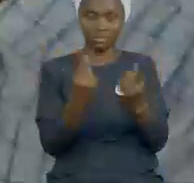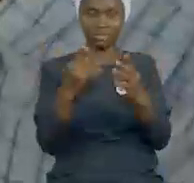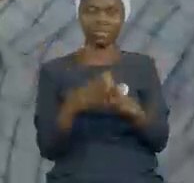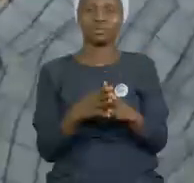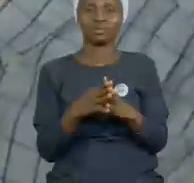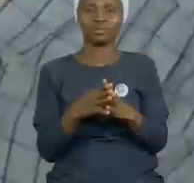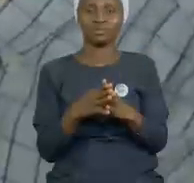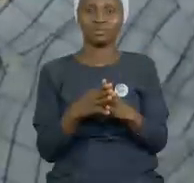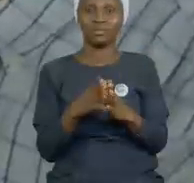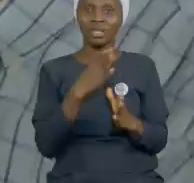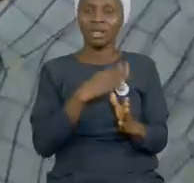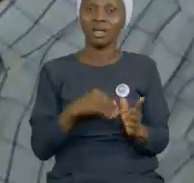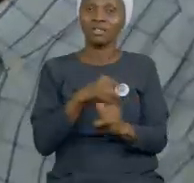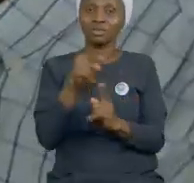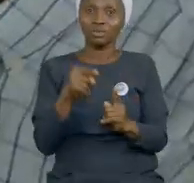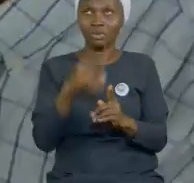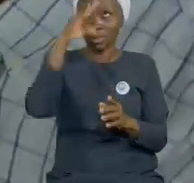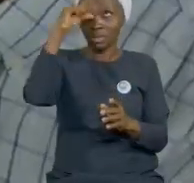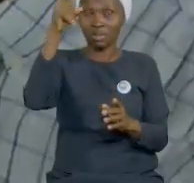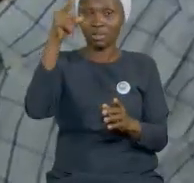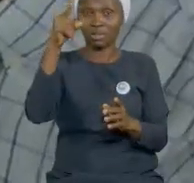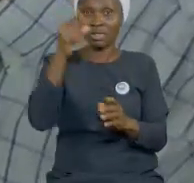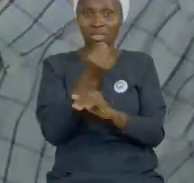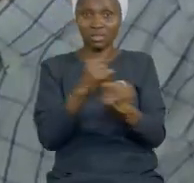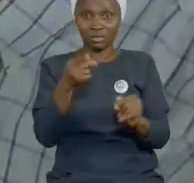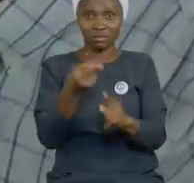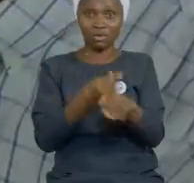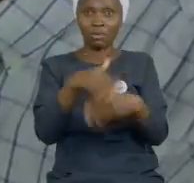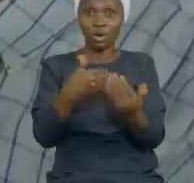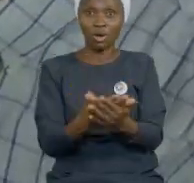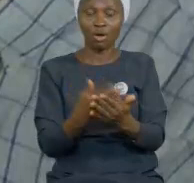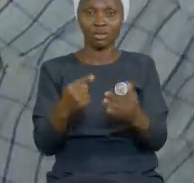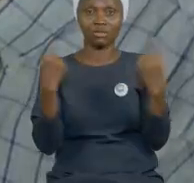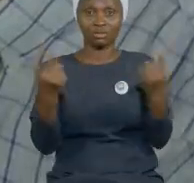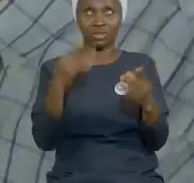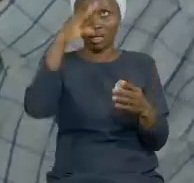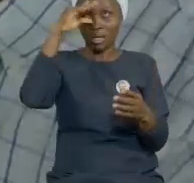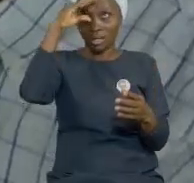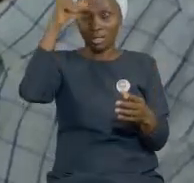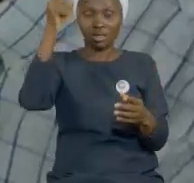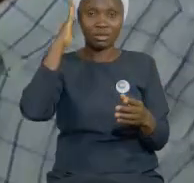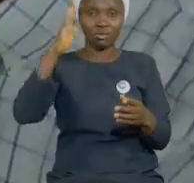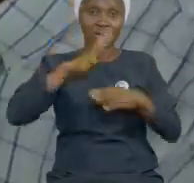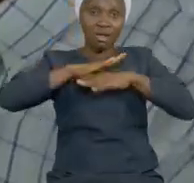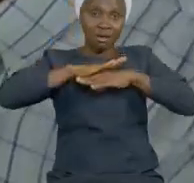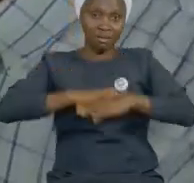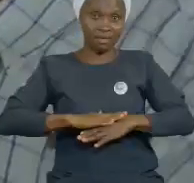And when he redeems you from all iniquity, he'll relieve you from all the infirmity.